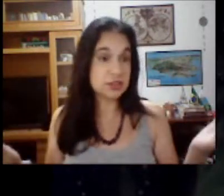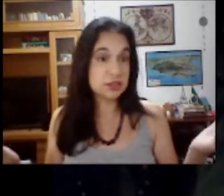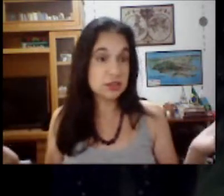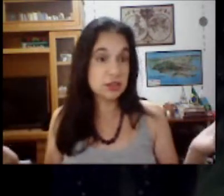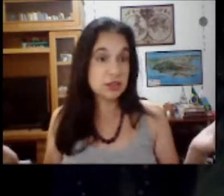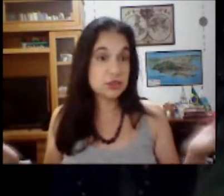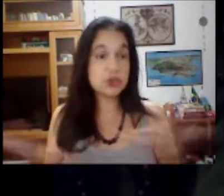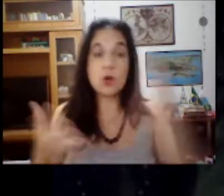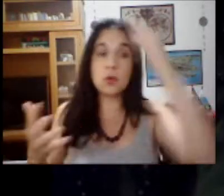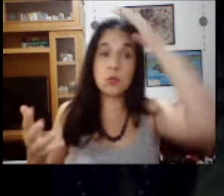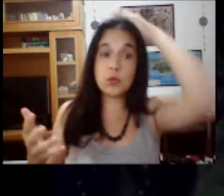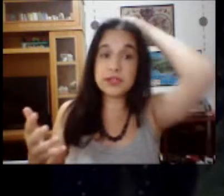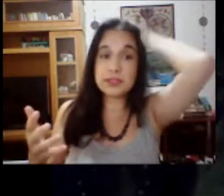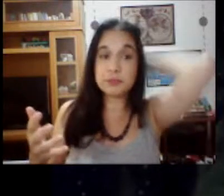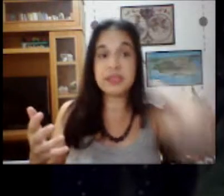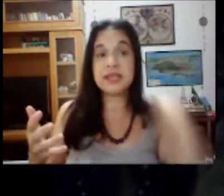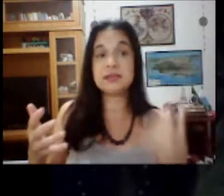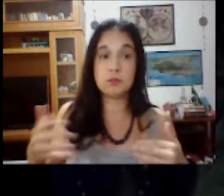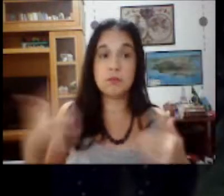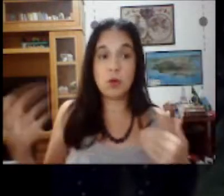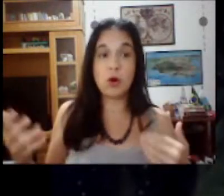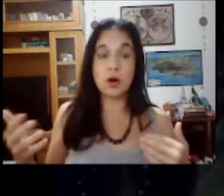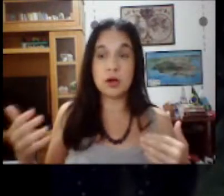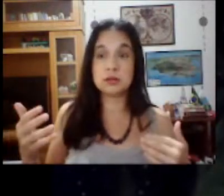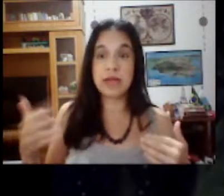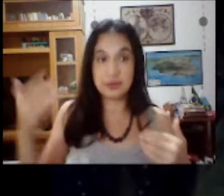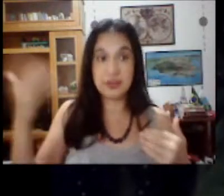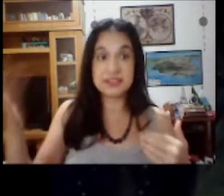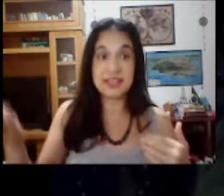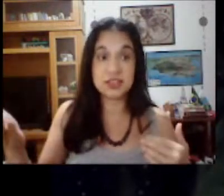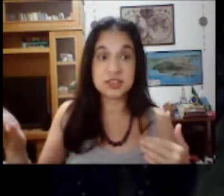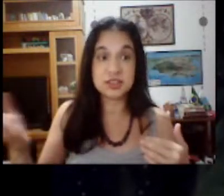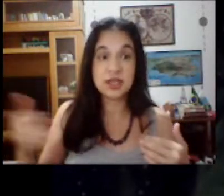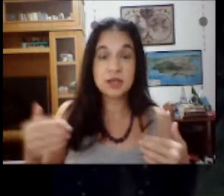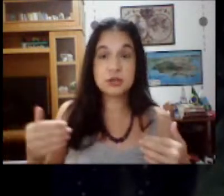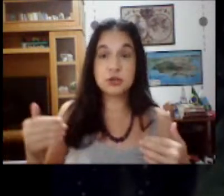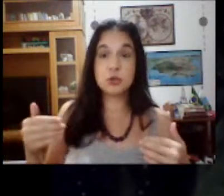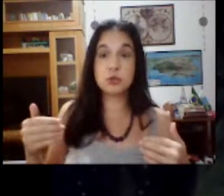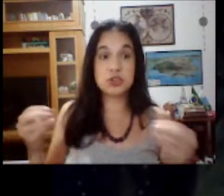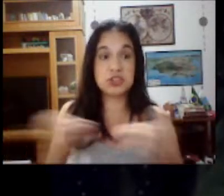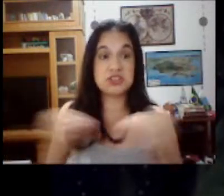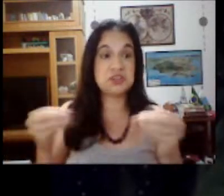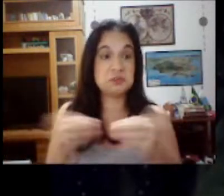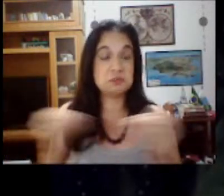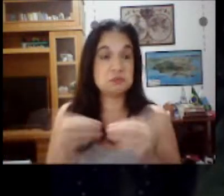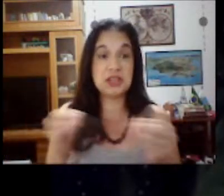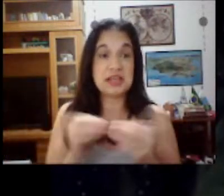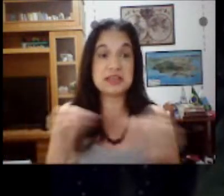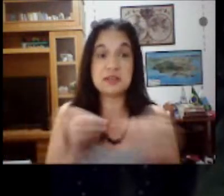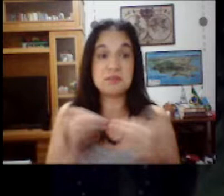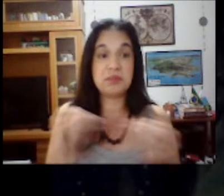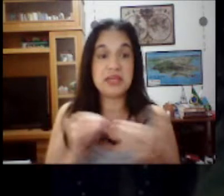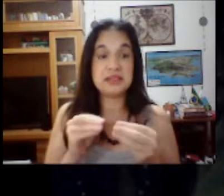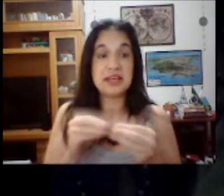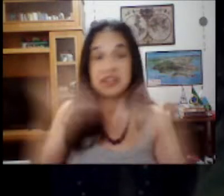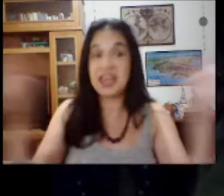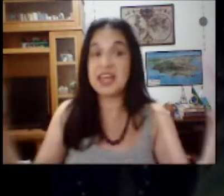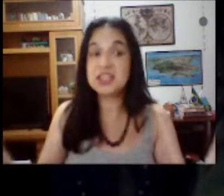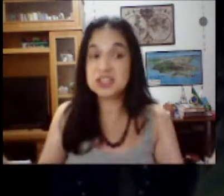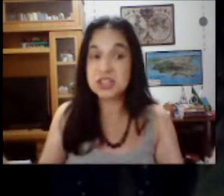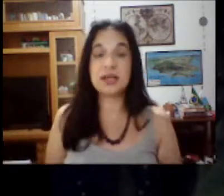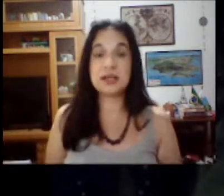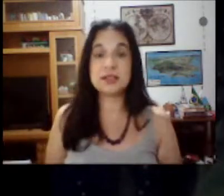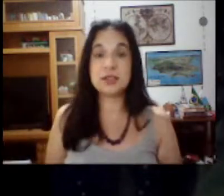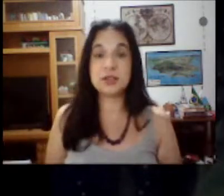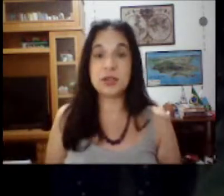heirs? So wouldn't it be more advantageous to just let them be